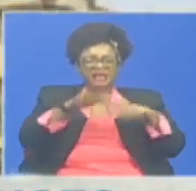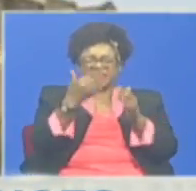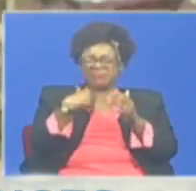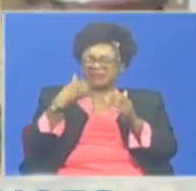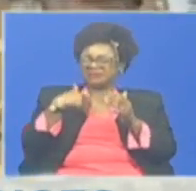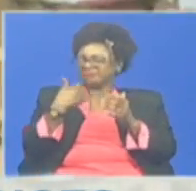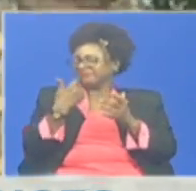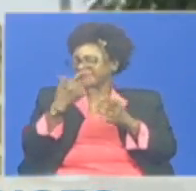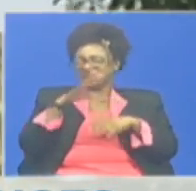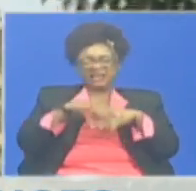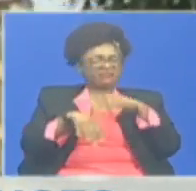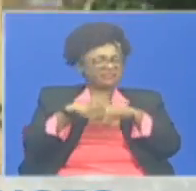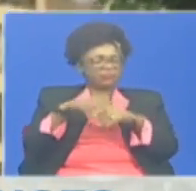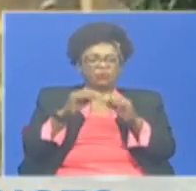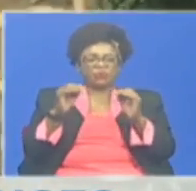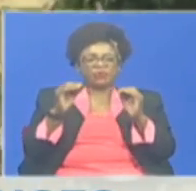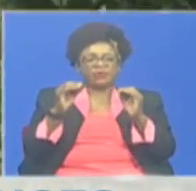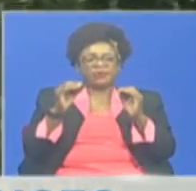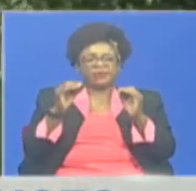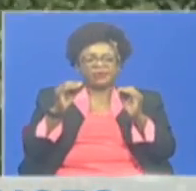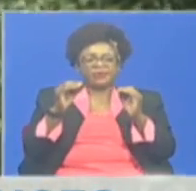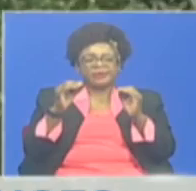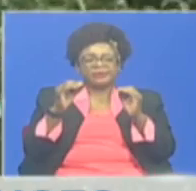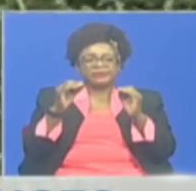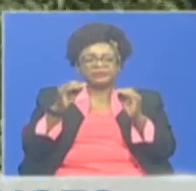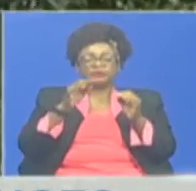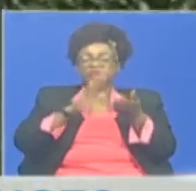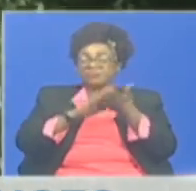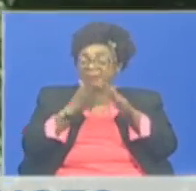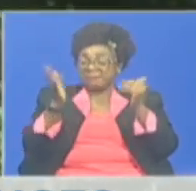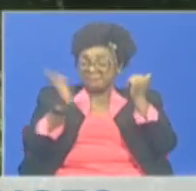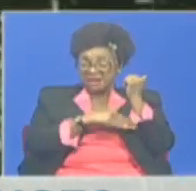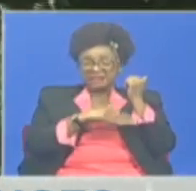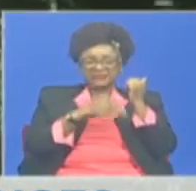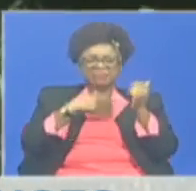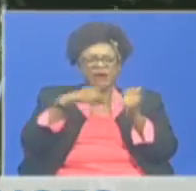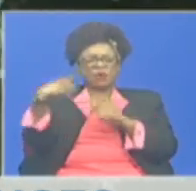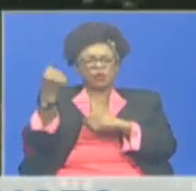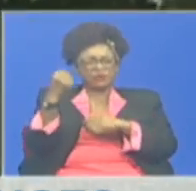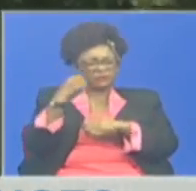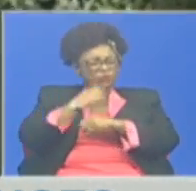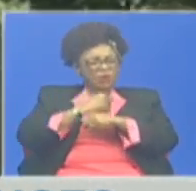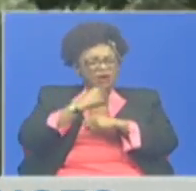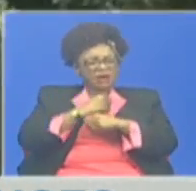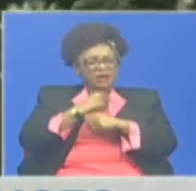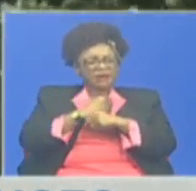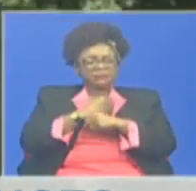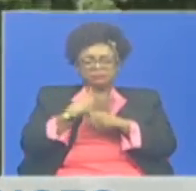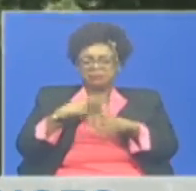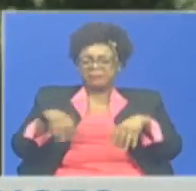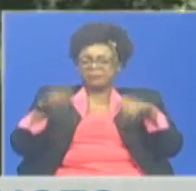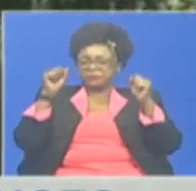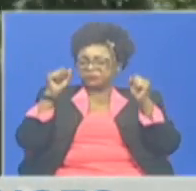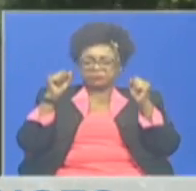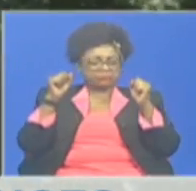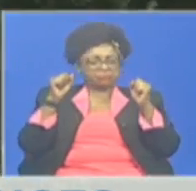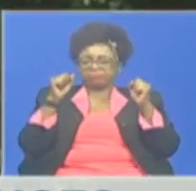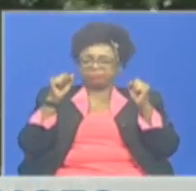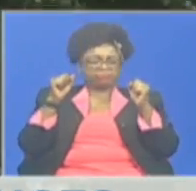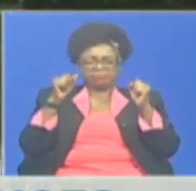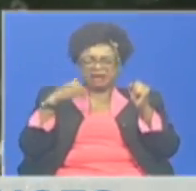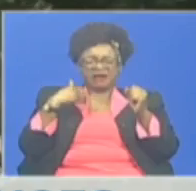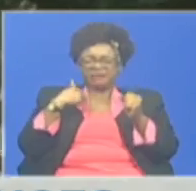sickness. It got bad. I was still going to work. Eventually my voice started getting hoarse. I started having a bit of a runny